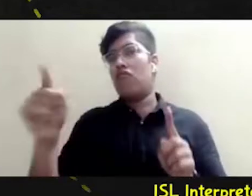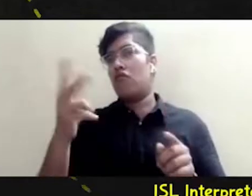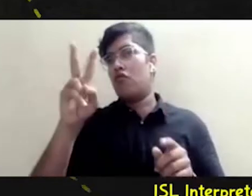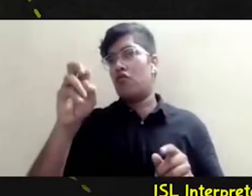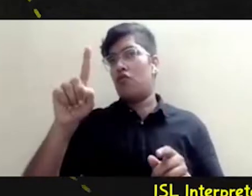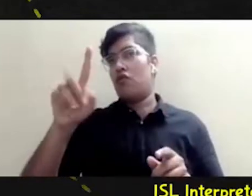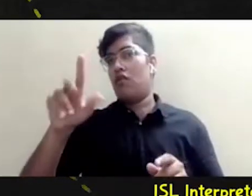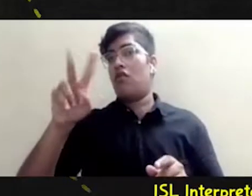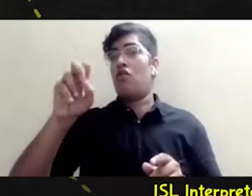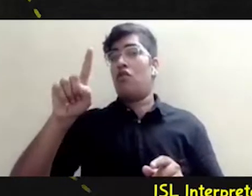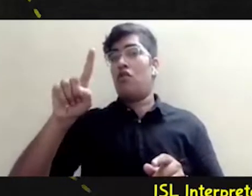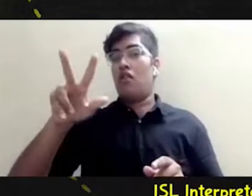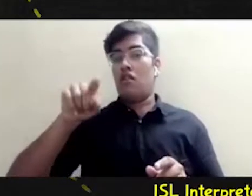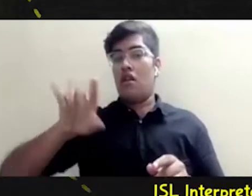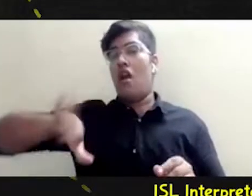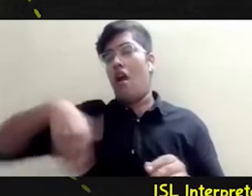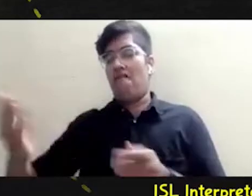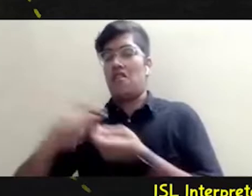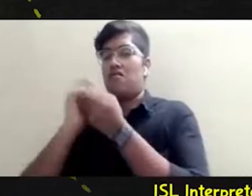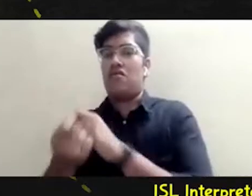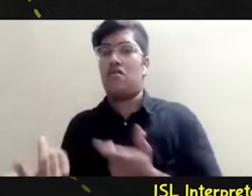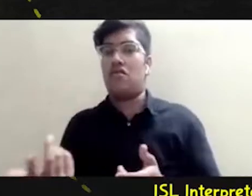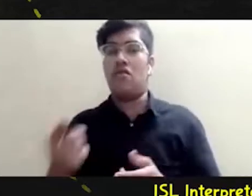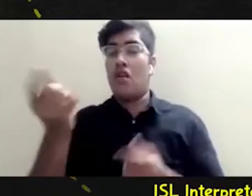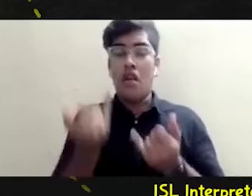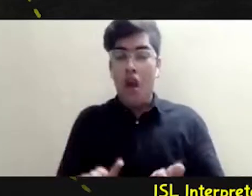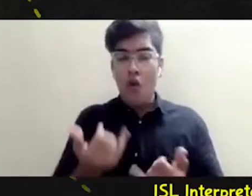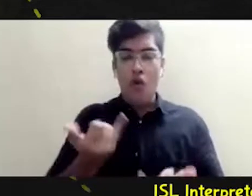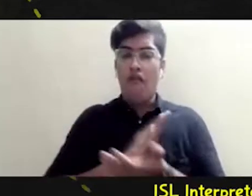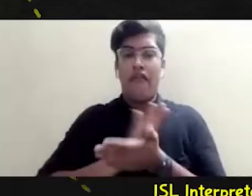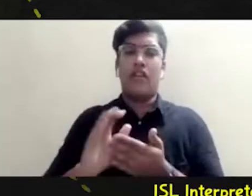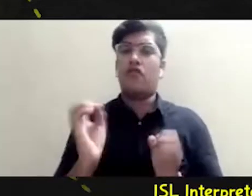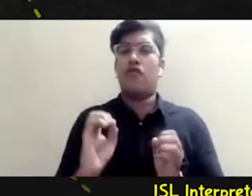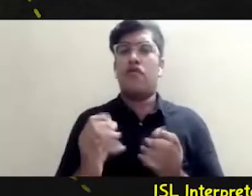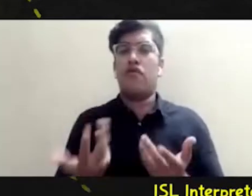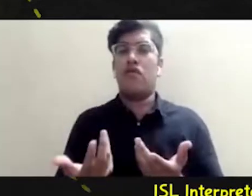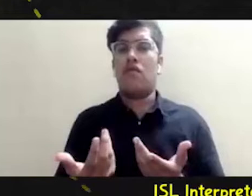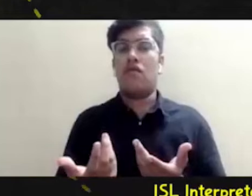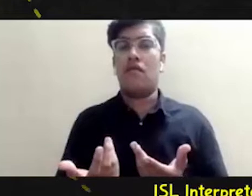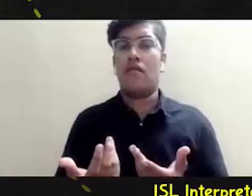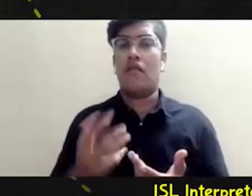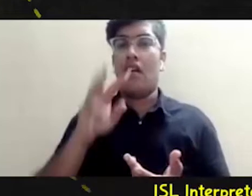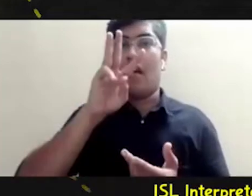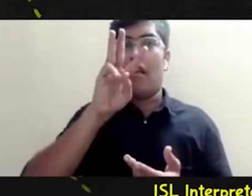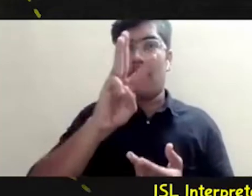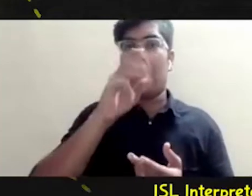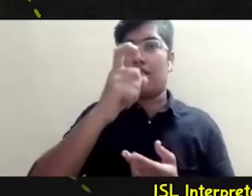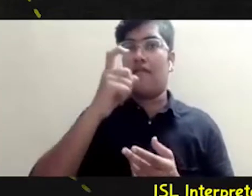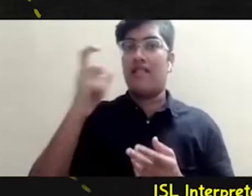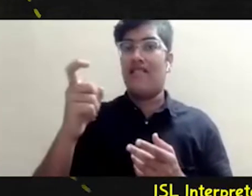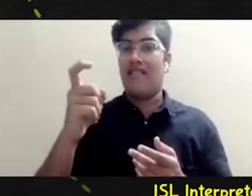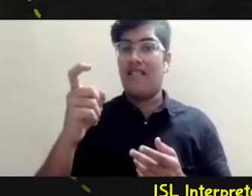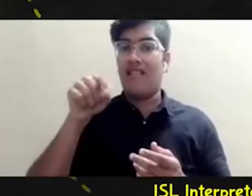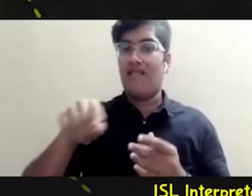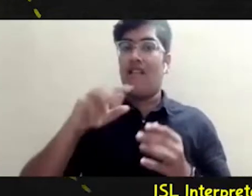and medicalization has not ended. Even after the Supreme Court read down Section 377 in the Navdev